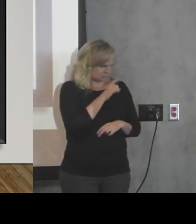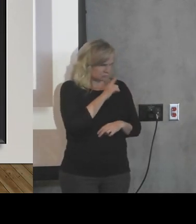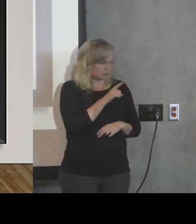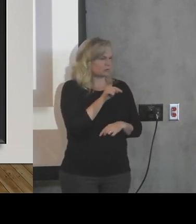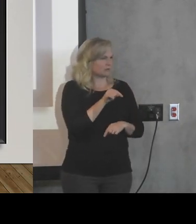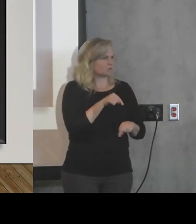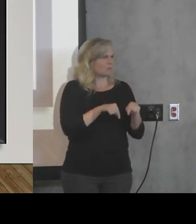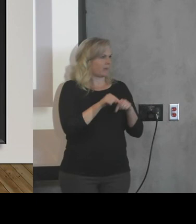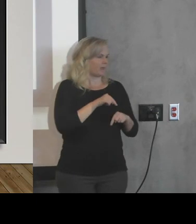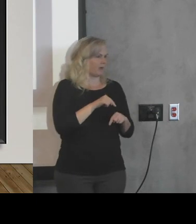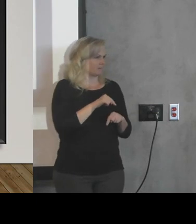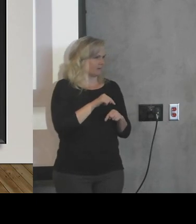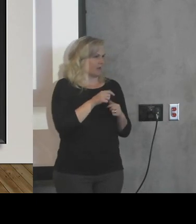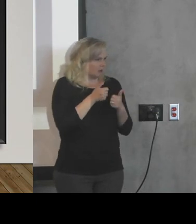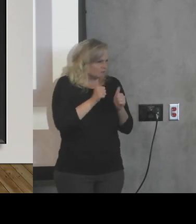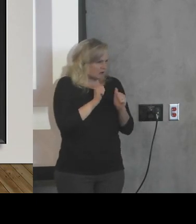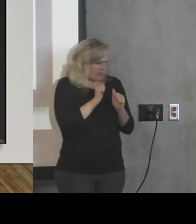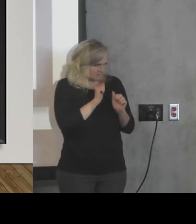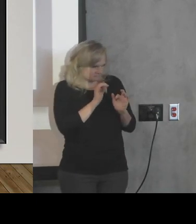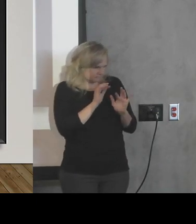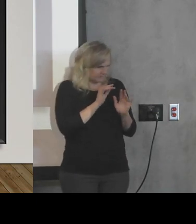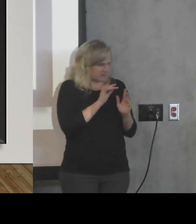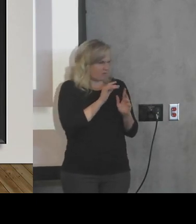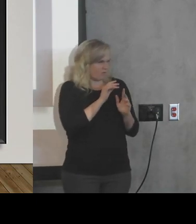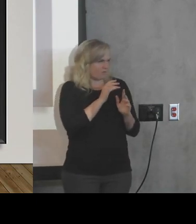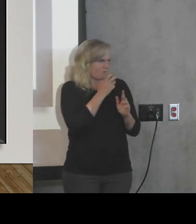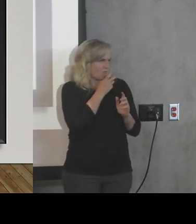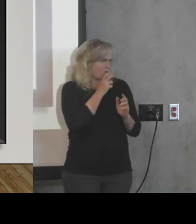oral language, be giving them good support.